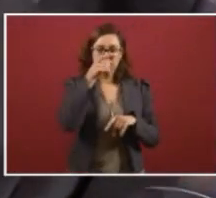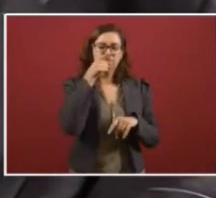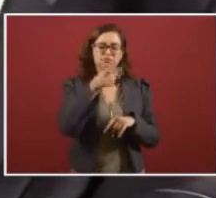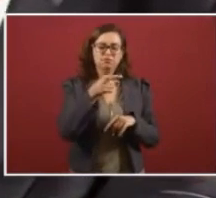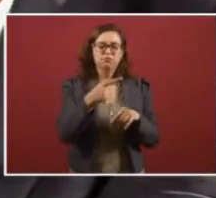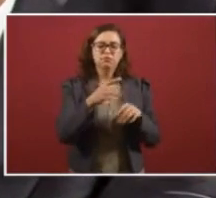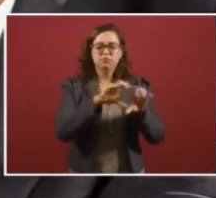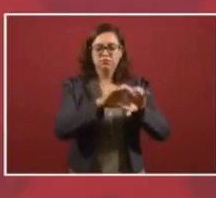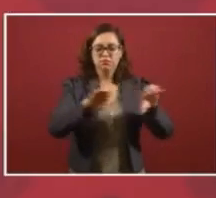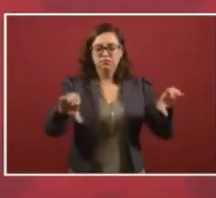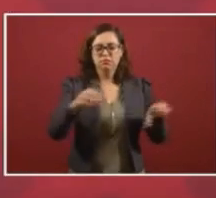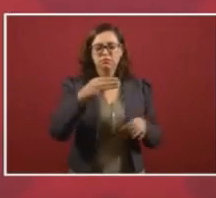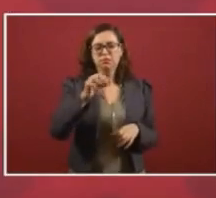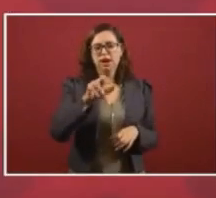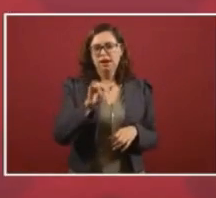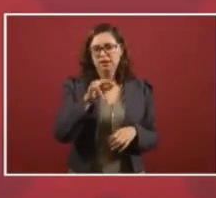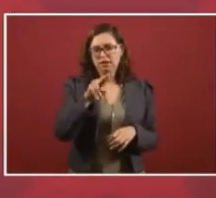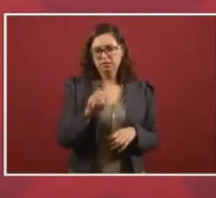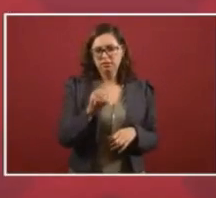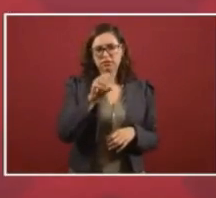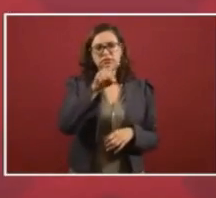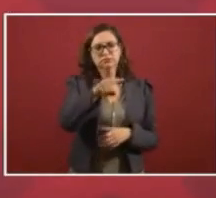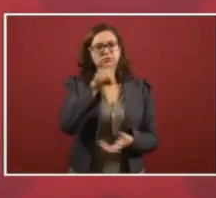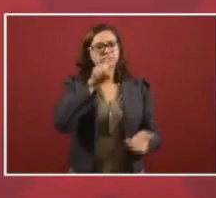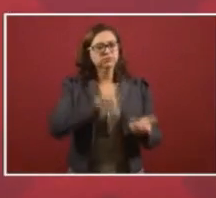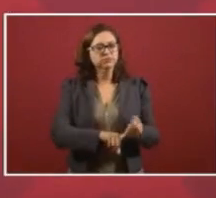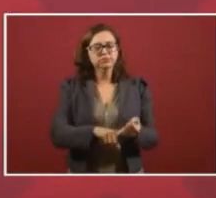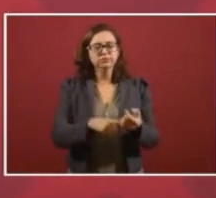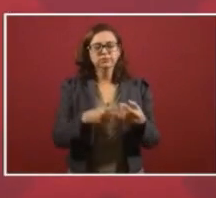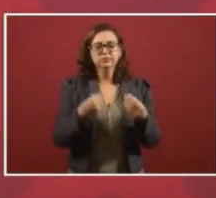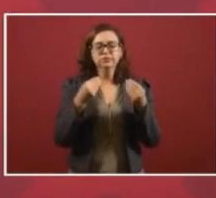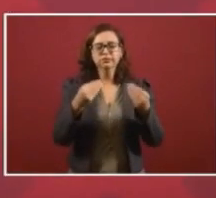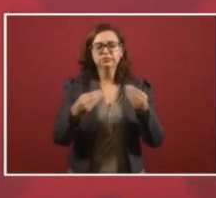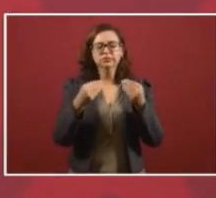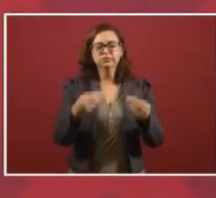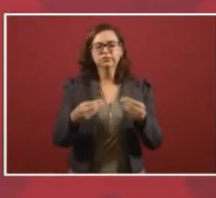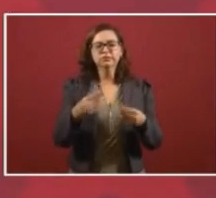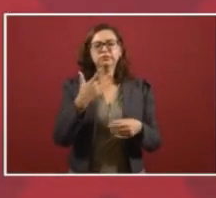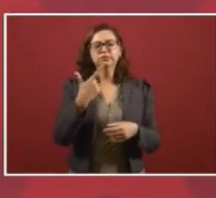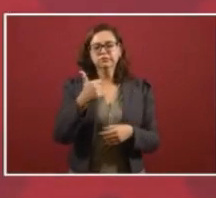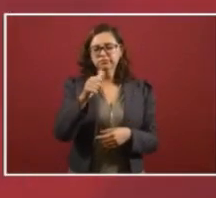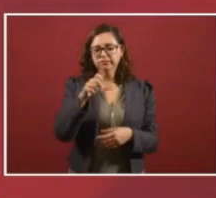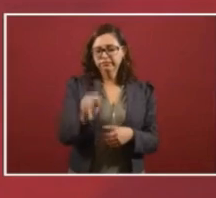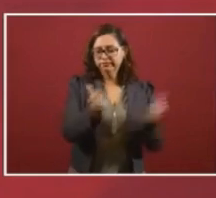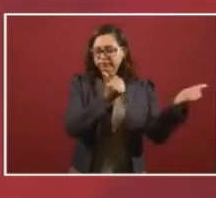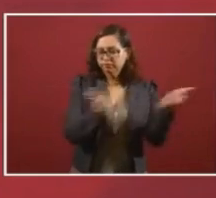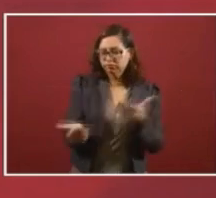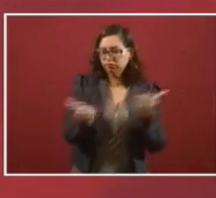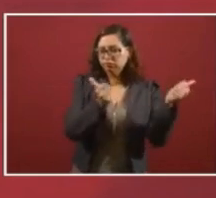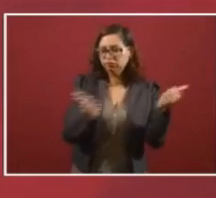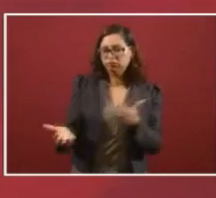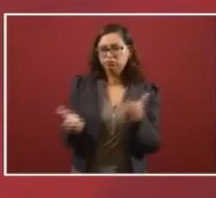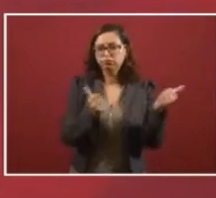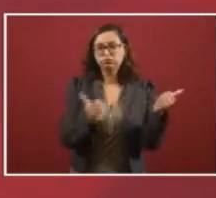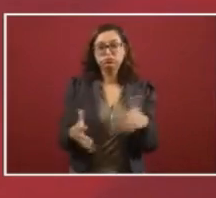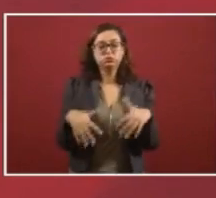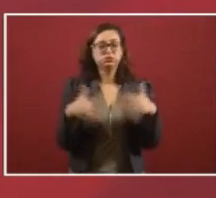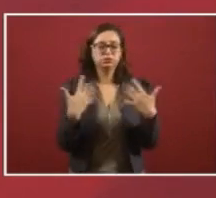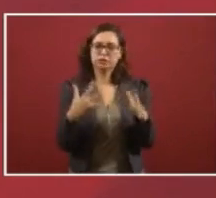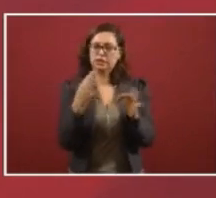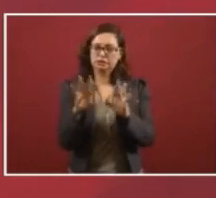important one regarding the quantity of gas that can be transported is